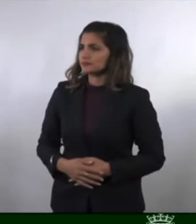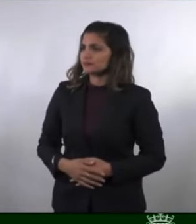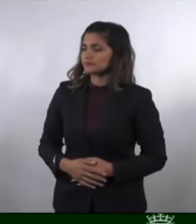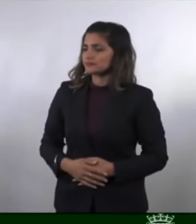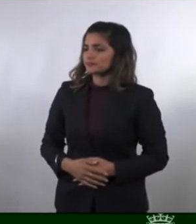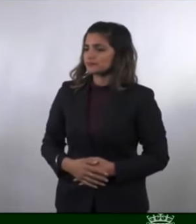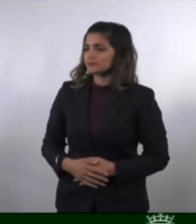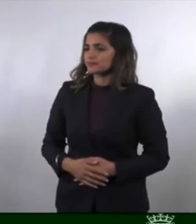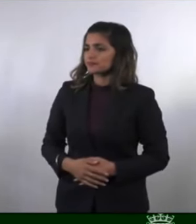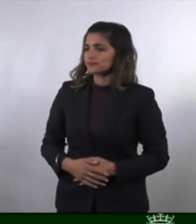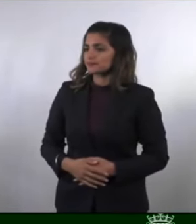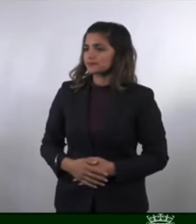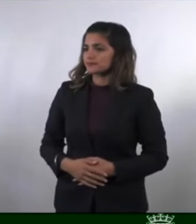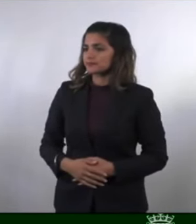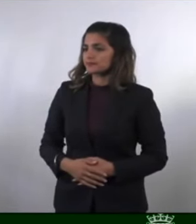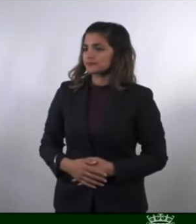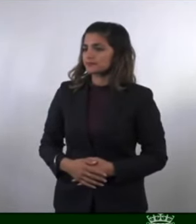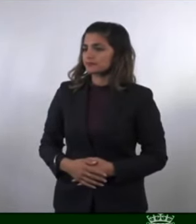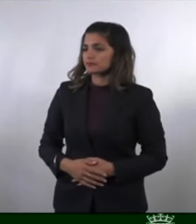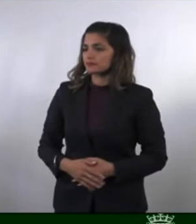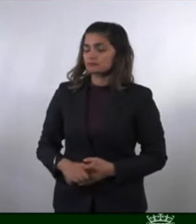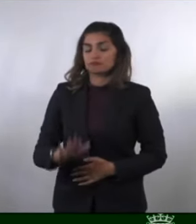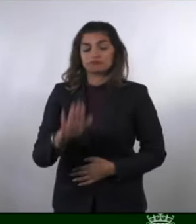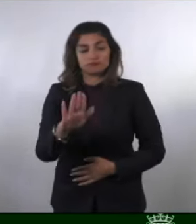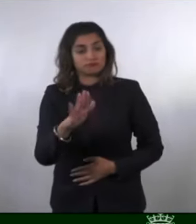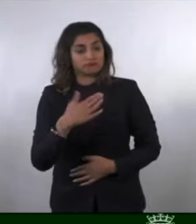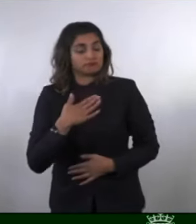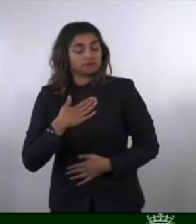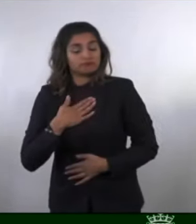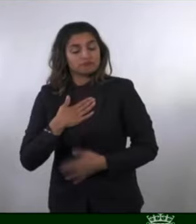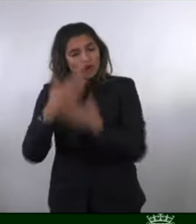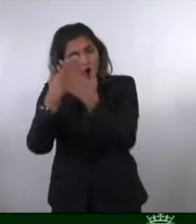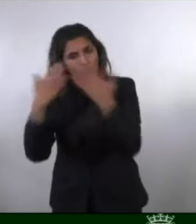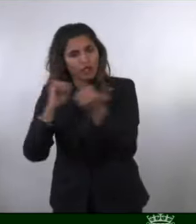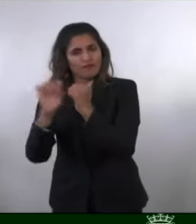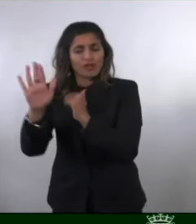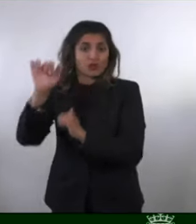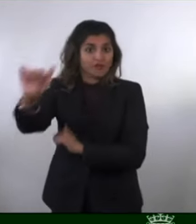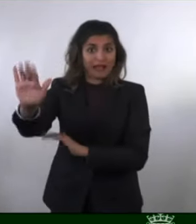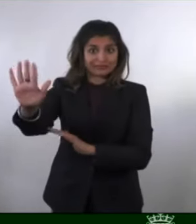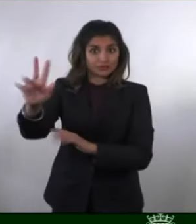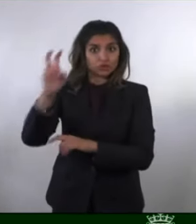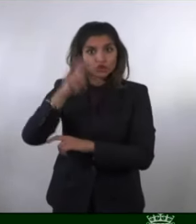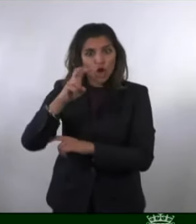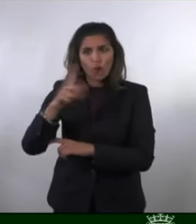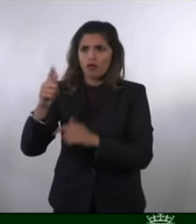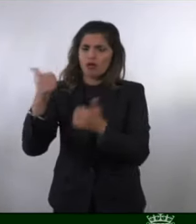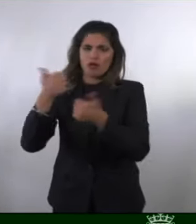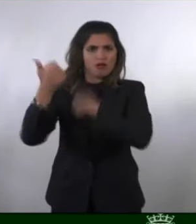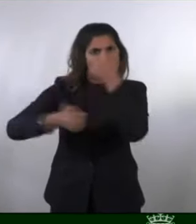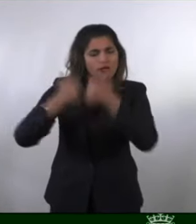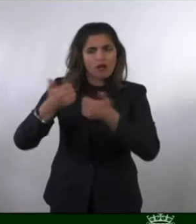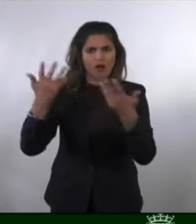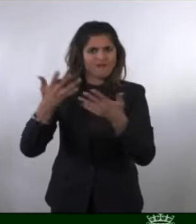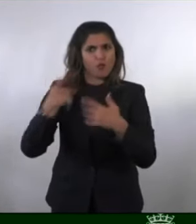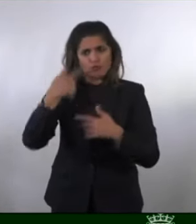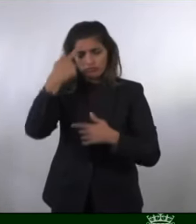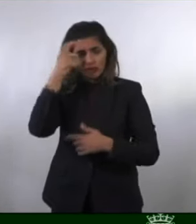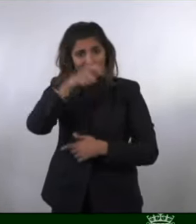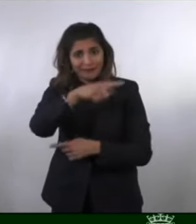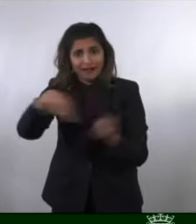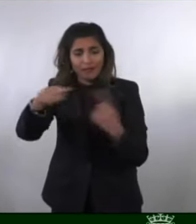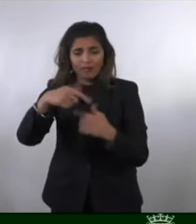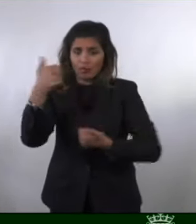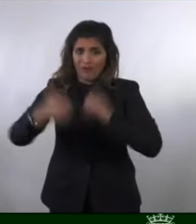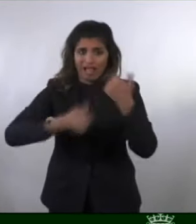Well, my honourable friend is so right in the way he champions Stoke and the community spirit of people of Stoke, and I can't say